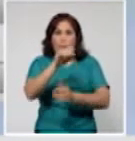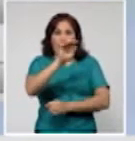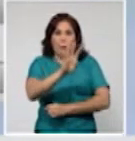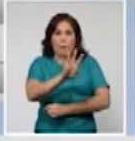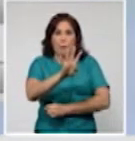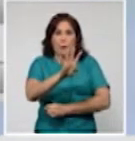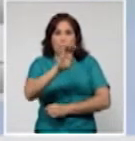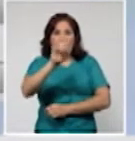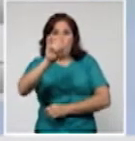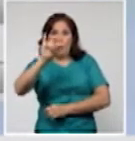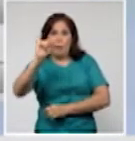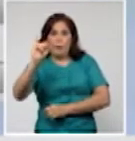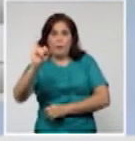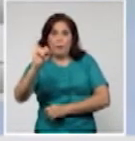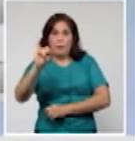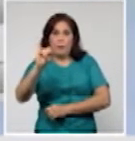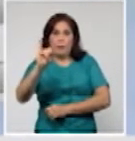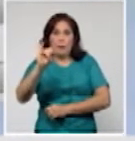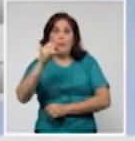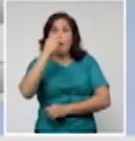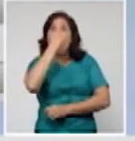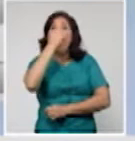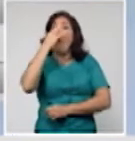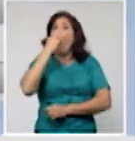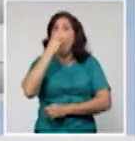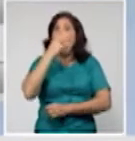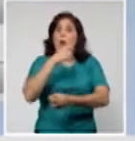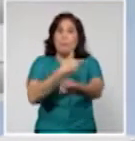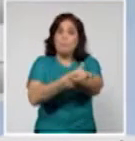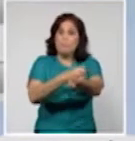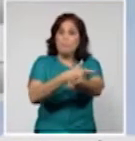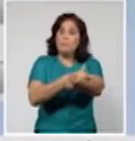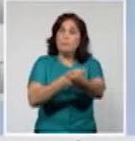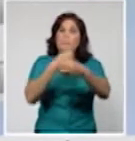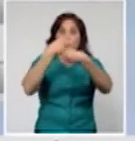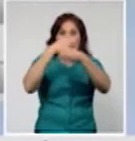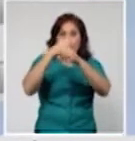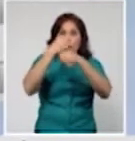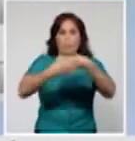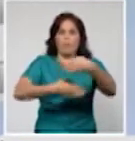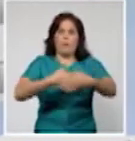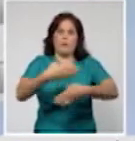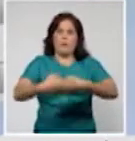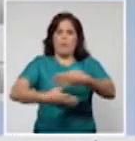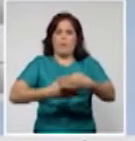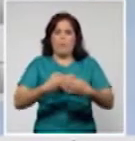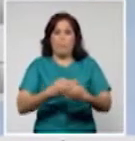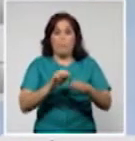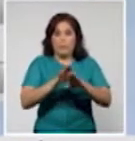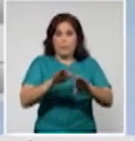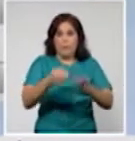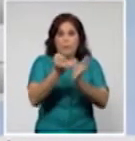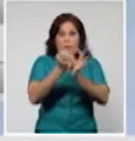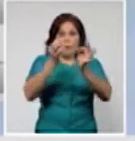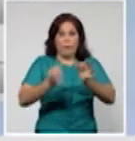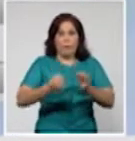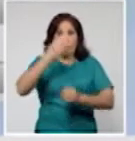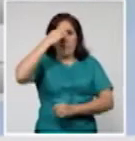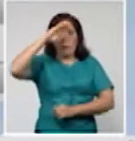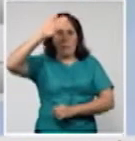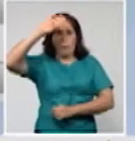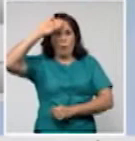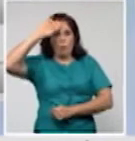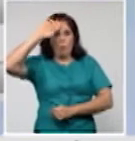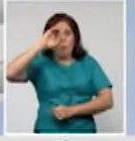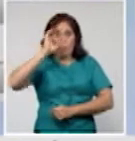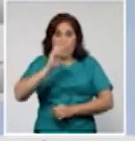146 from Santiago de Cuba, and so on and so forth from all of the country's provinces. This brings